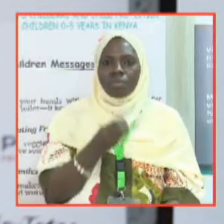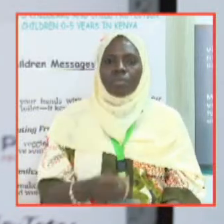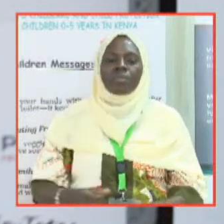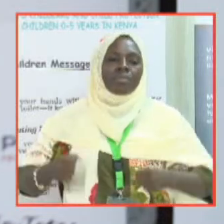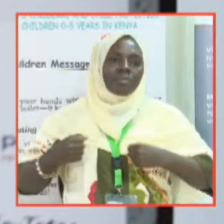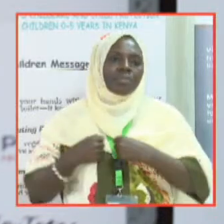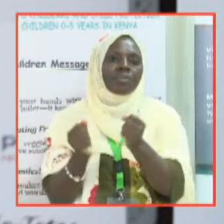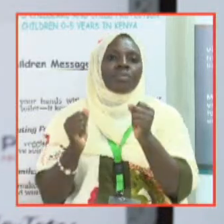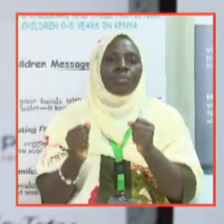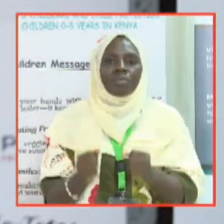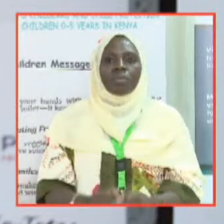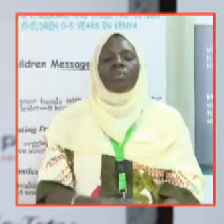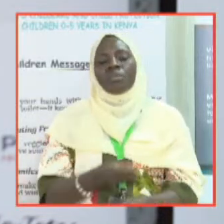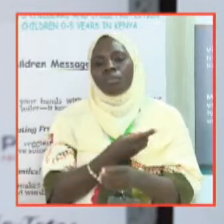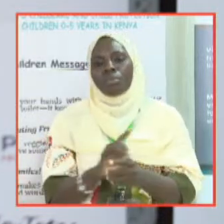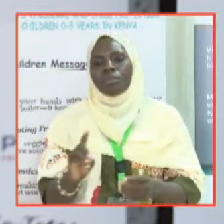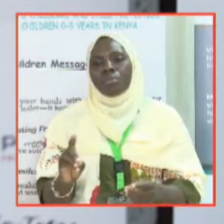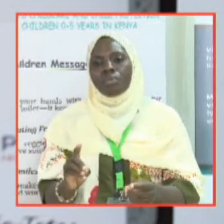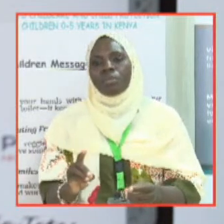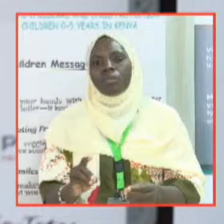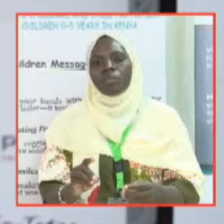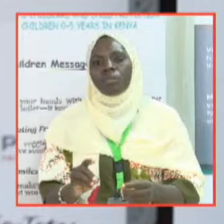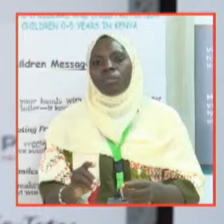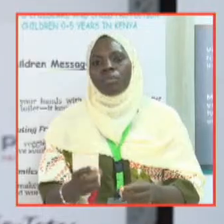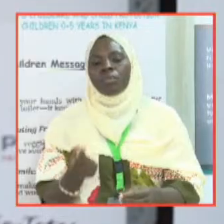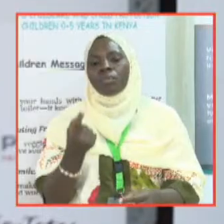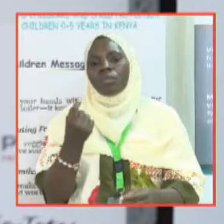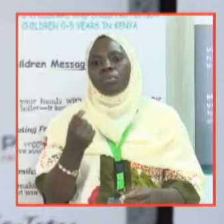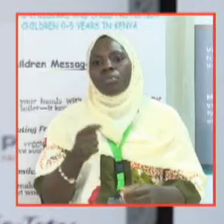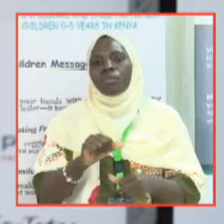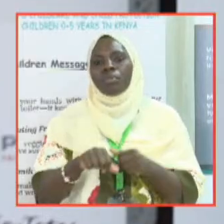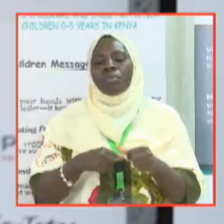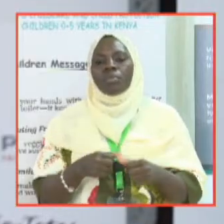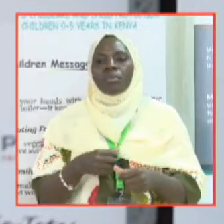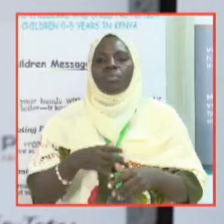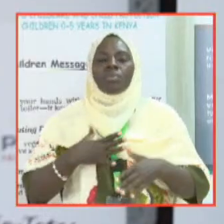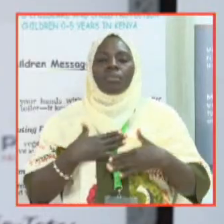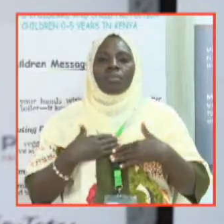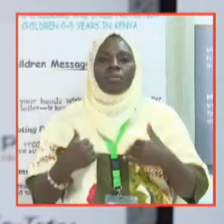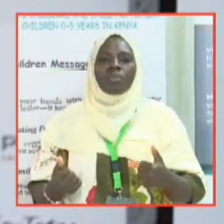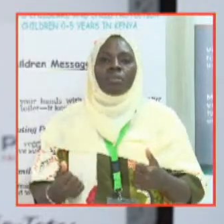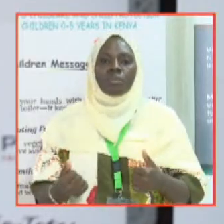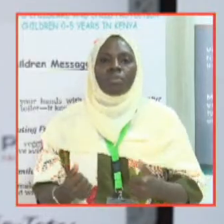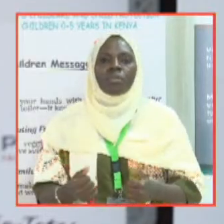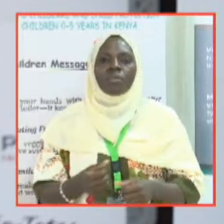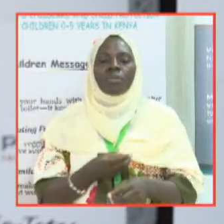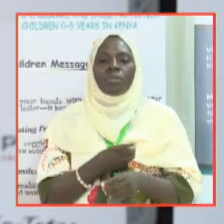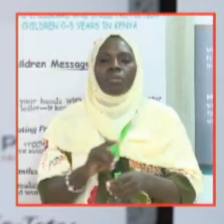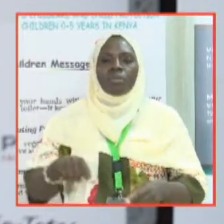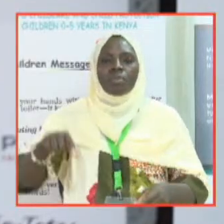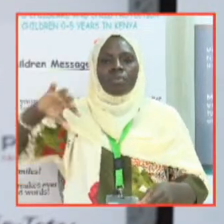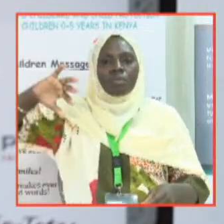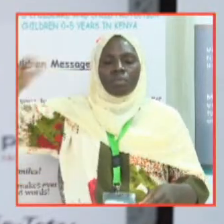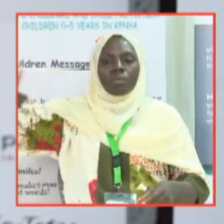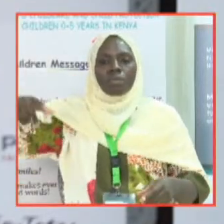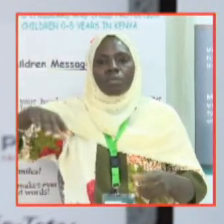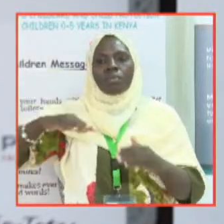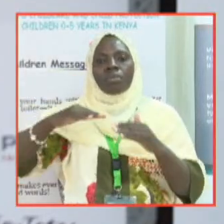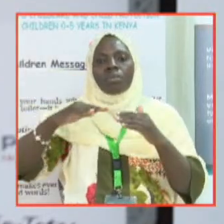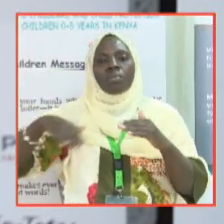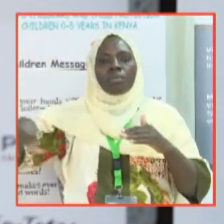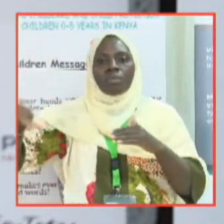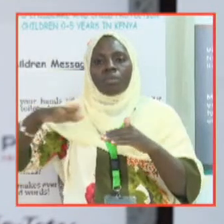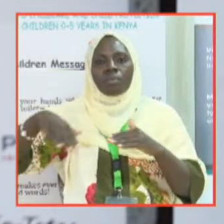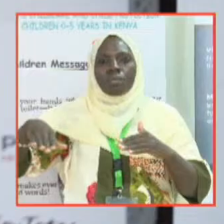happening, but there is less on illness, feeding, and fortification. And at the county level, most CIDPs address